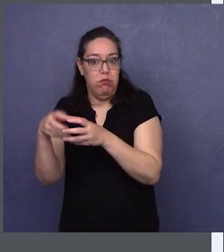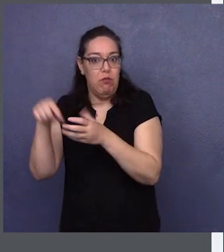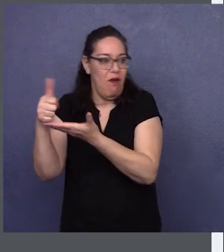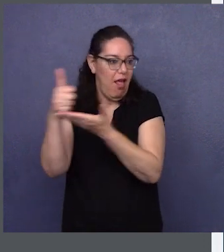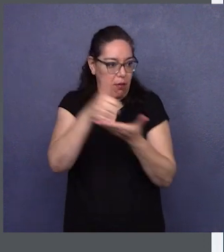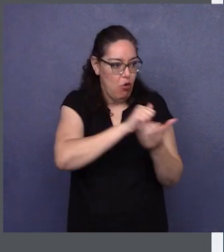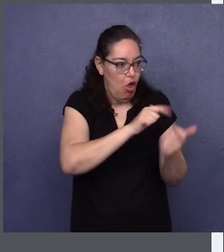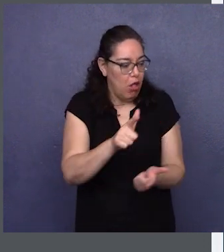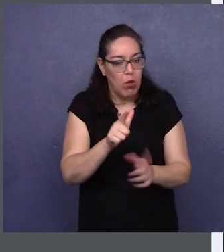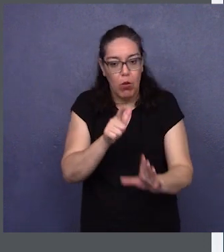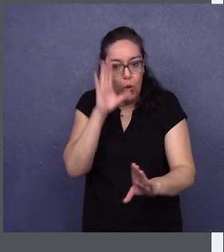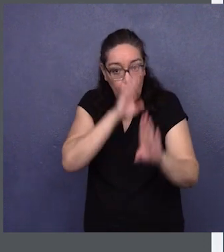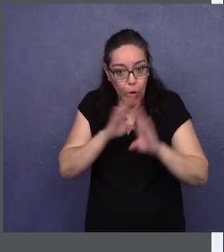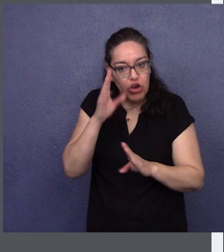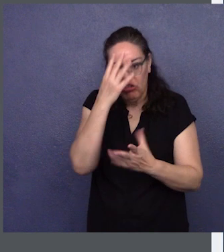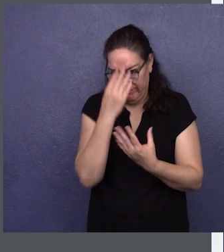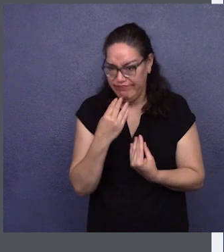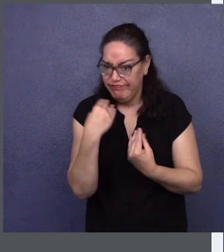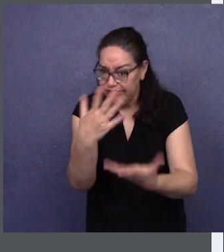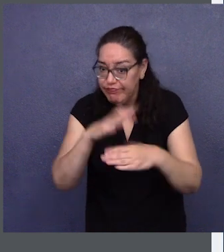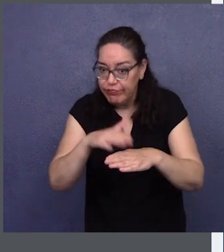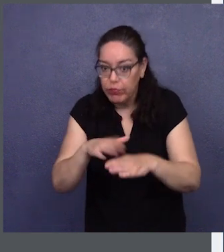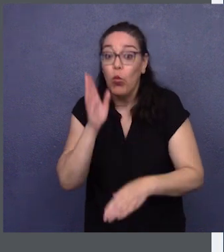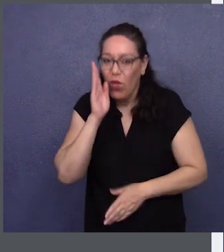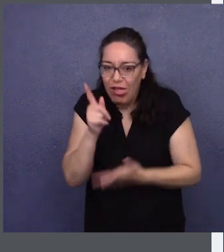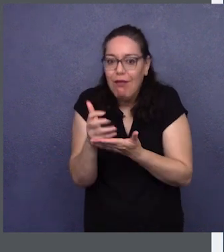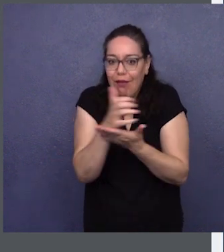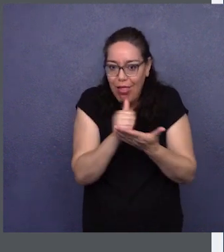about disclosure that we will be collecting data.